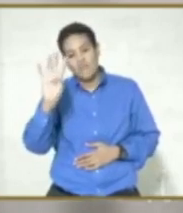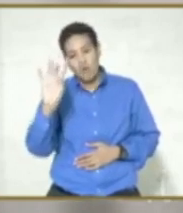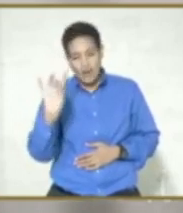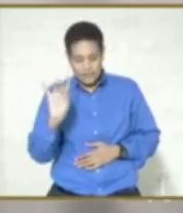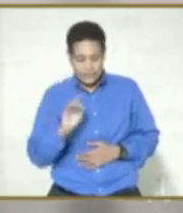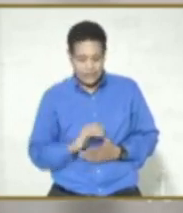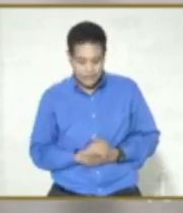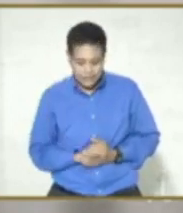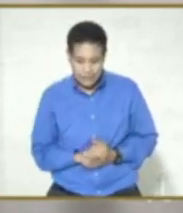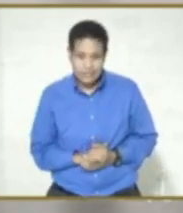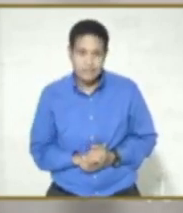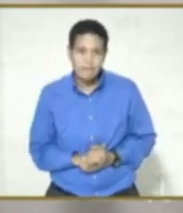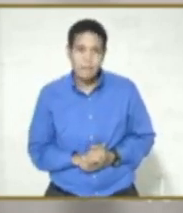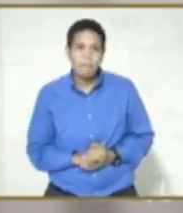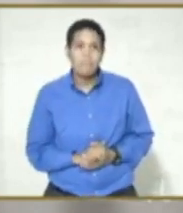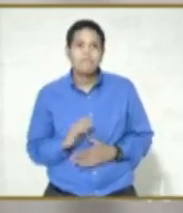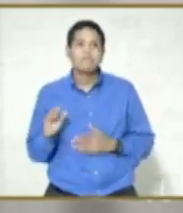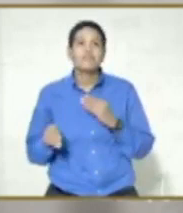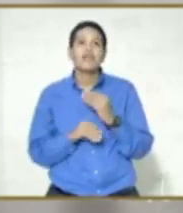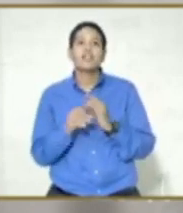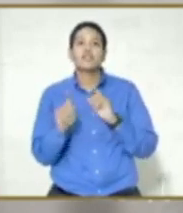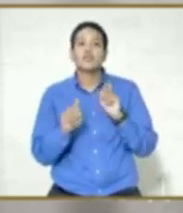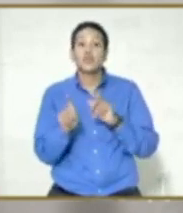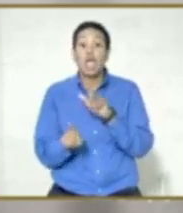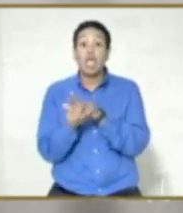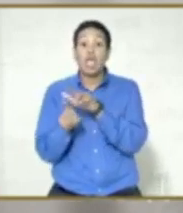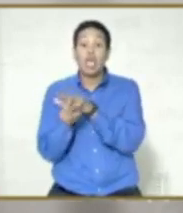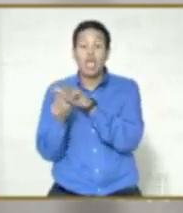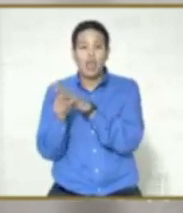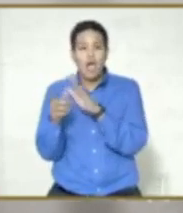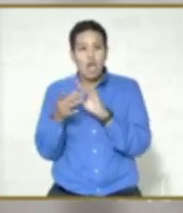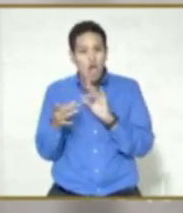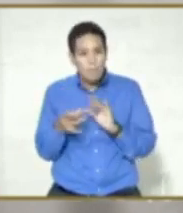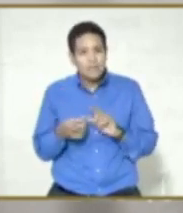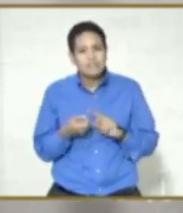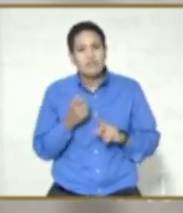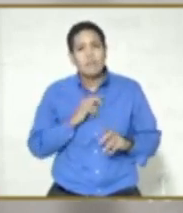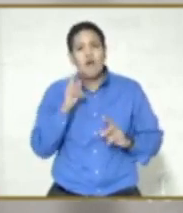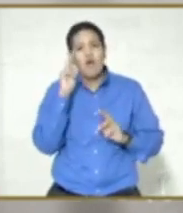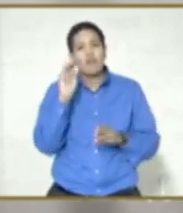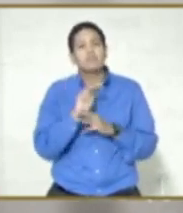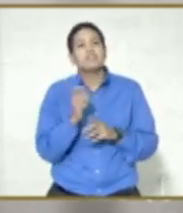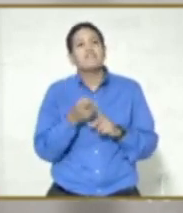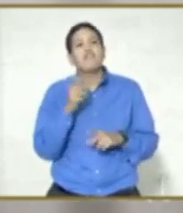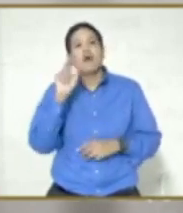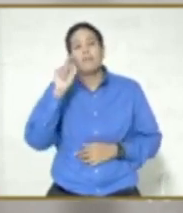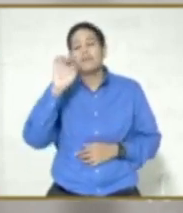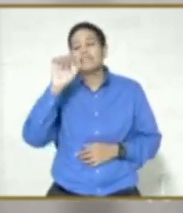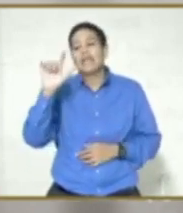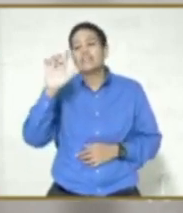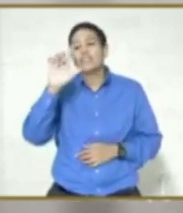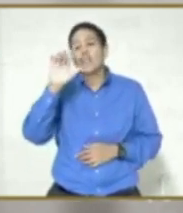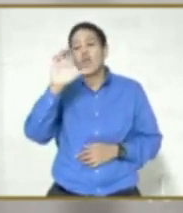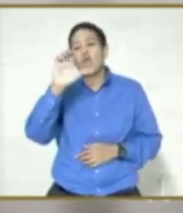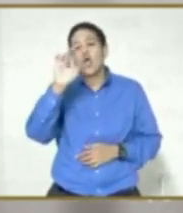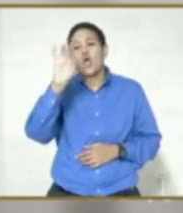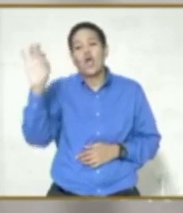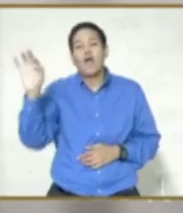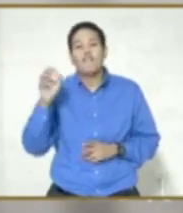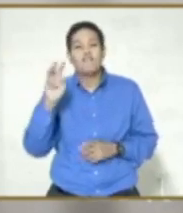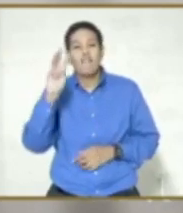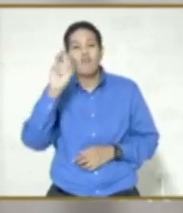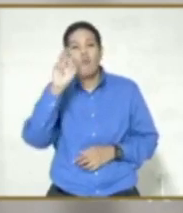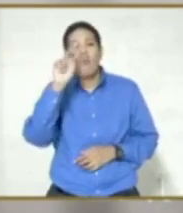8248. Additional questions coming in and comments, Honorable Minister, from Mr. Nigel Cuff of Walkerswood, St. Anne, which is